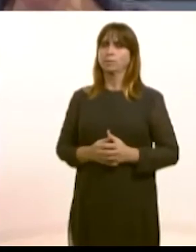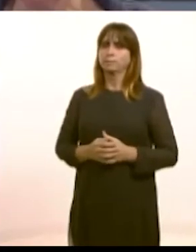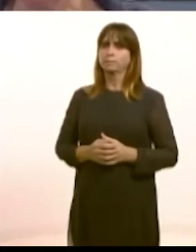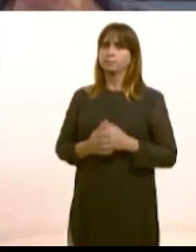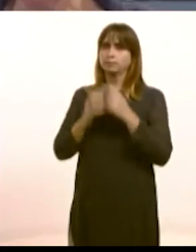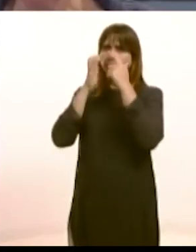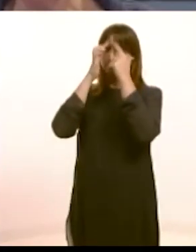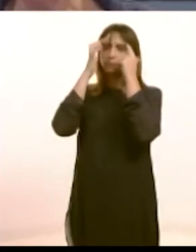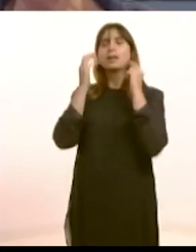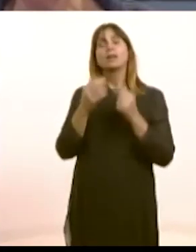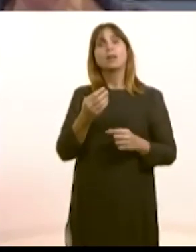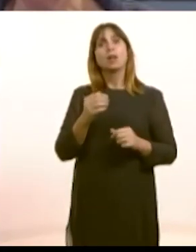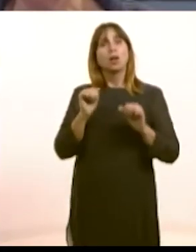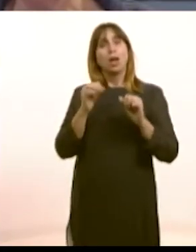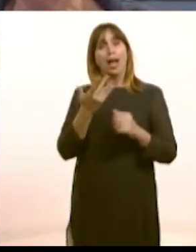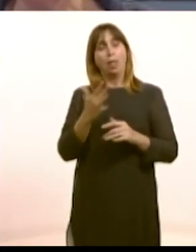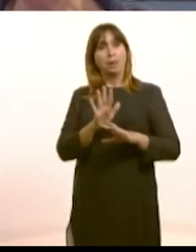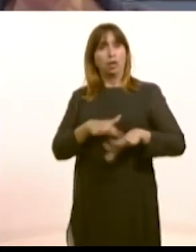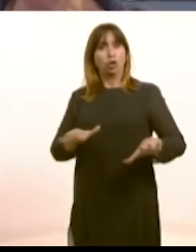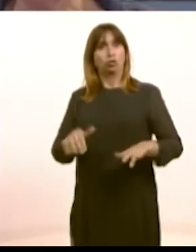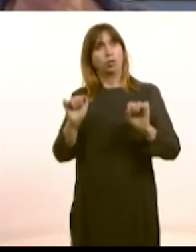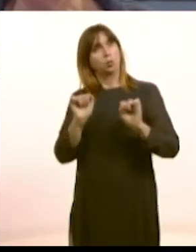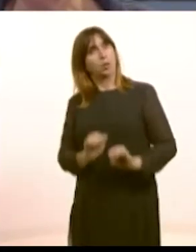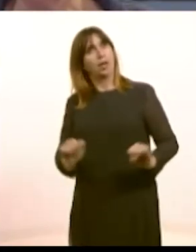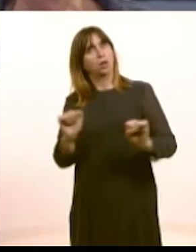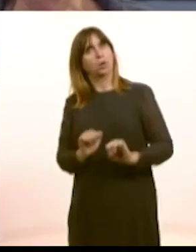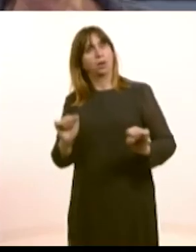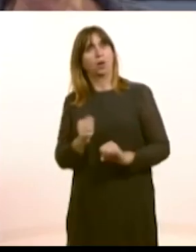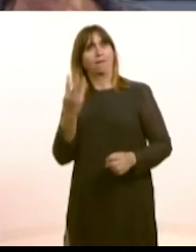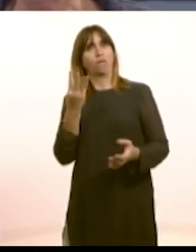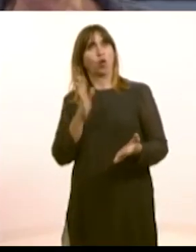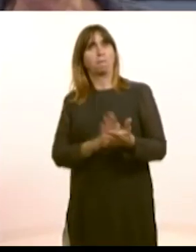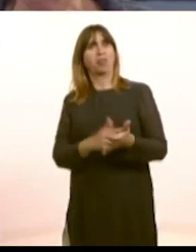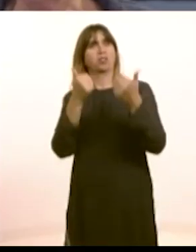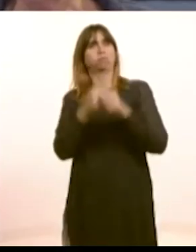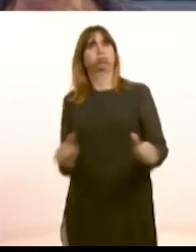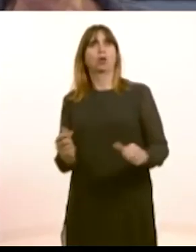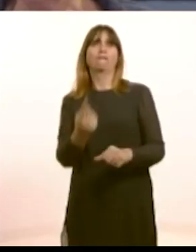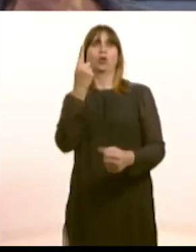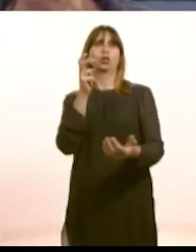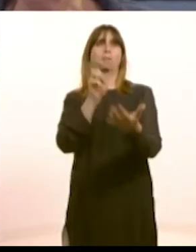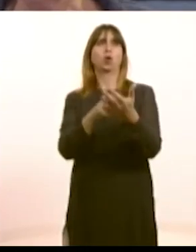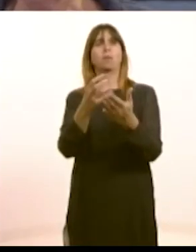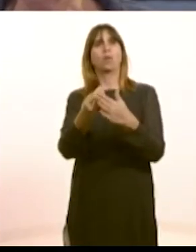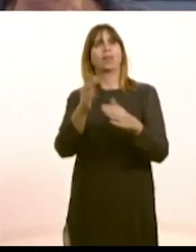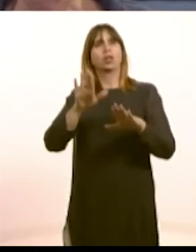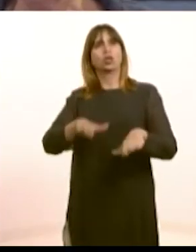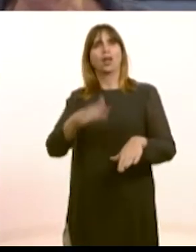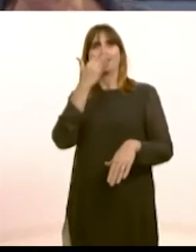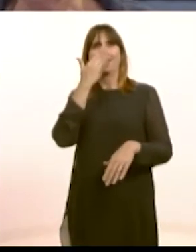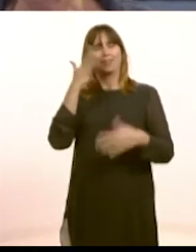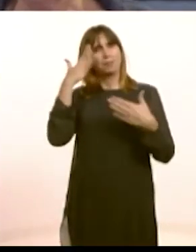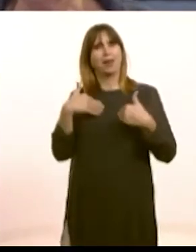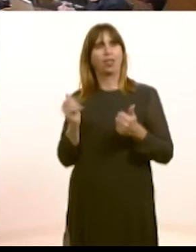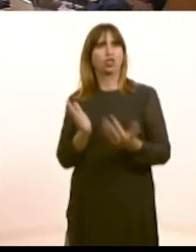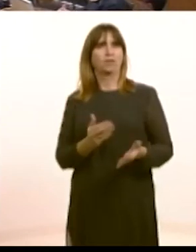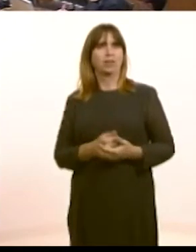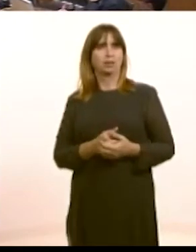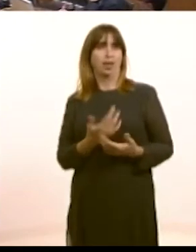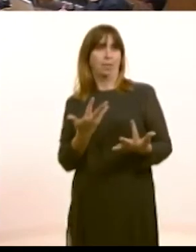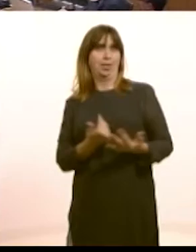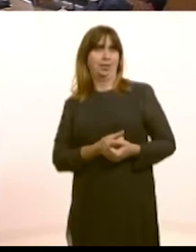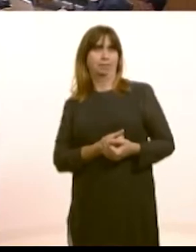more than 4 months for a first appointment with Child and Adolescent Mental Health Services? Well, with Child and Adolescent Mental Health